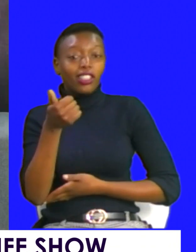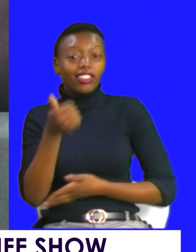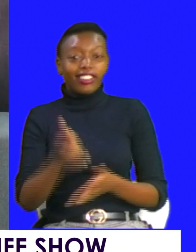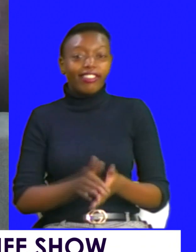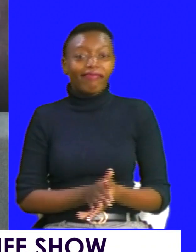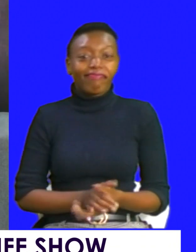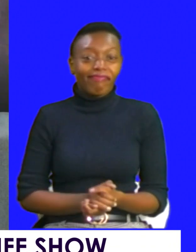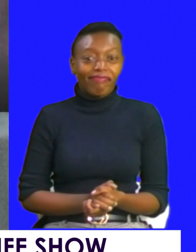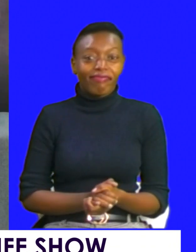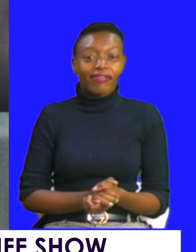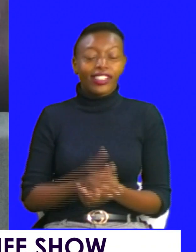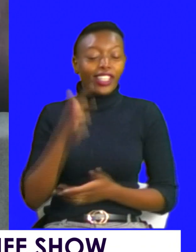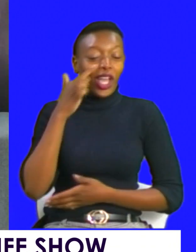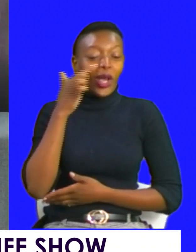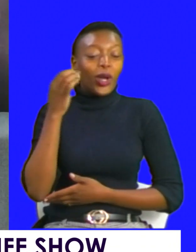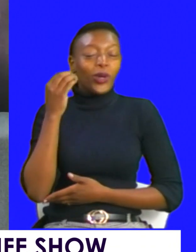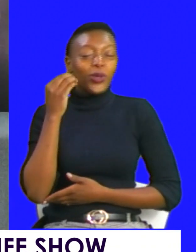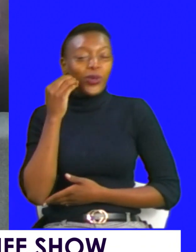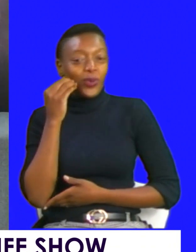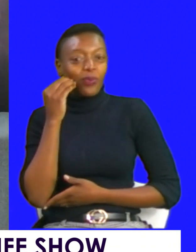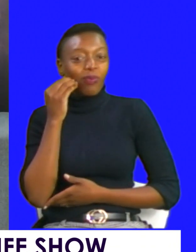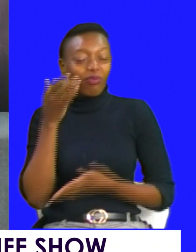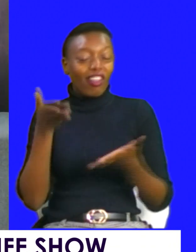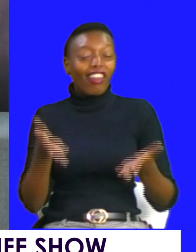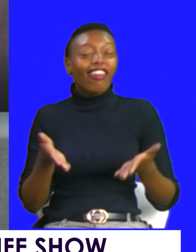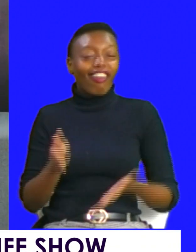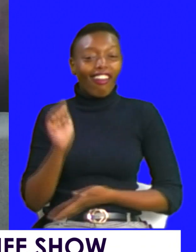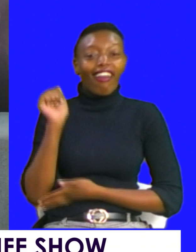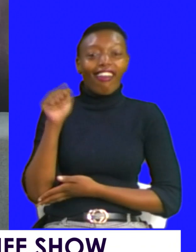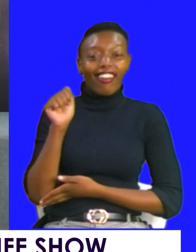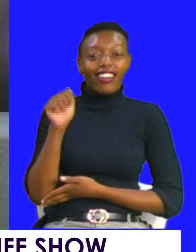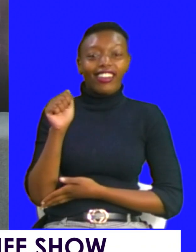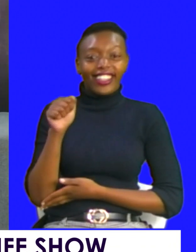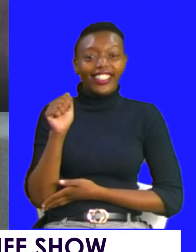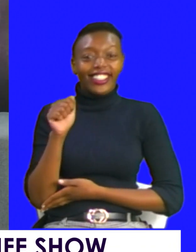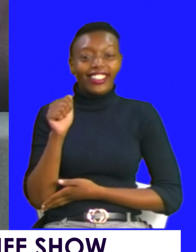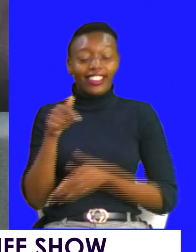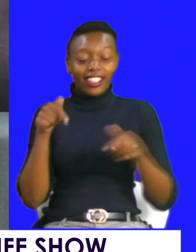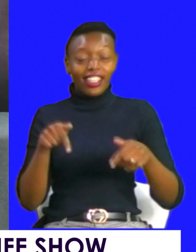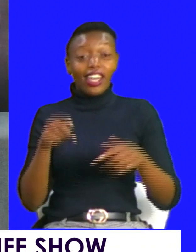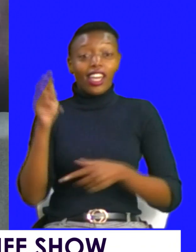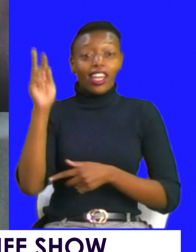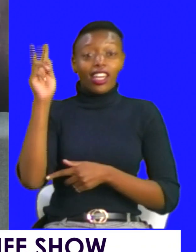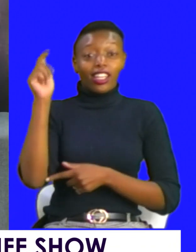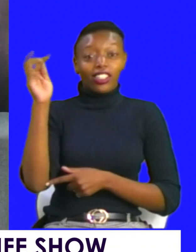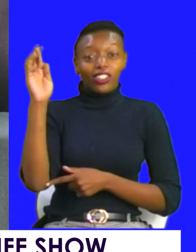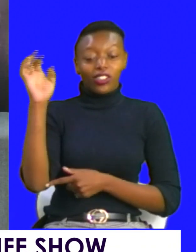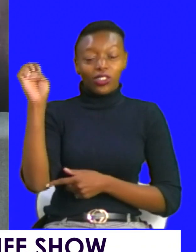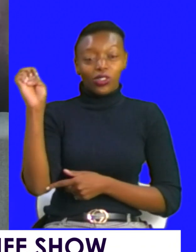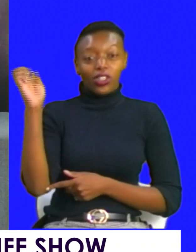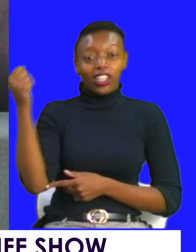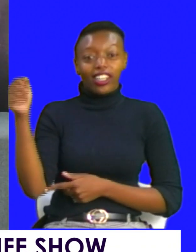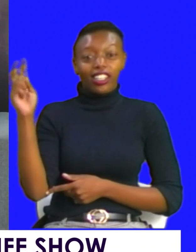Yes, the home. We handle the whole person, I agree. Yes. Yeah. Here at the Treasures of Life show, we are for